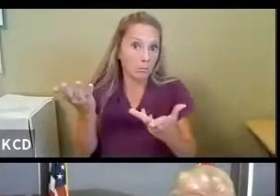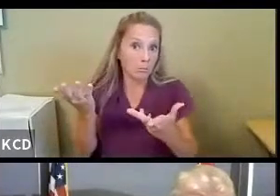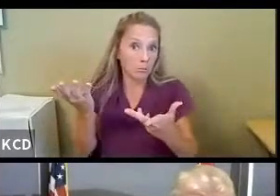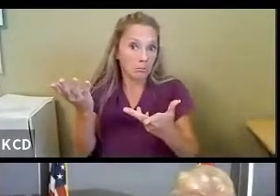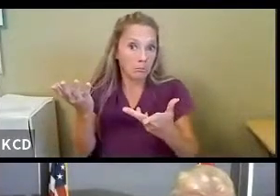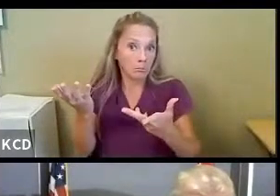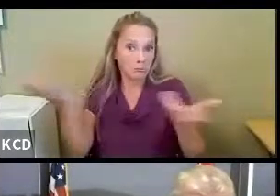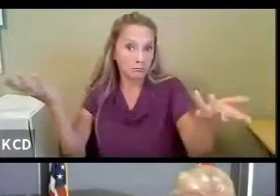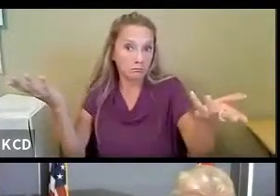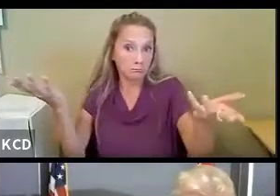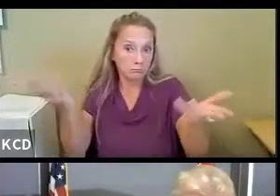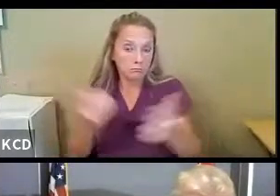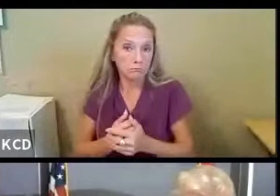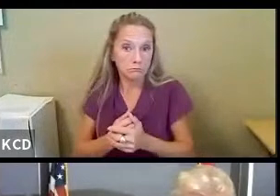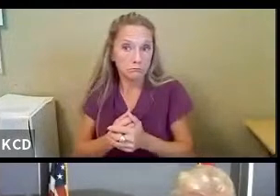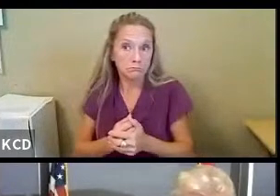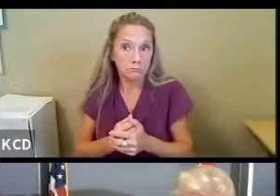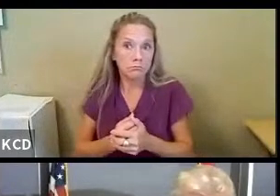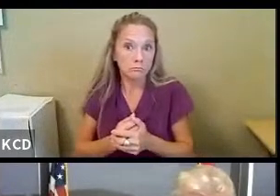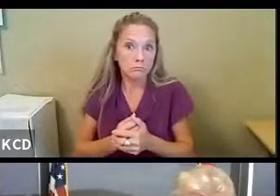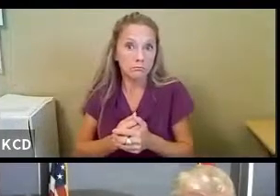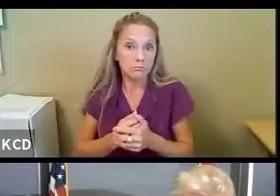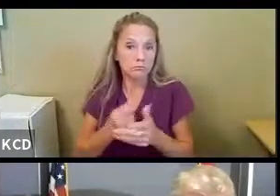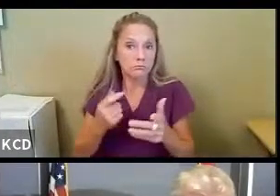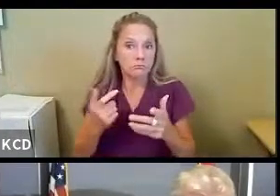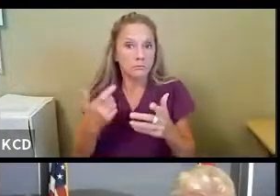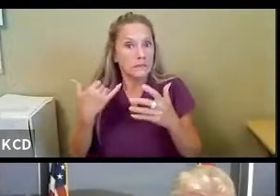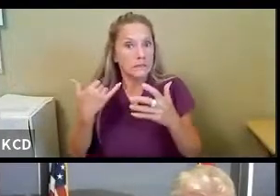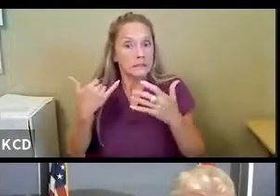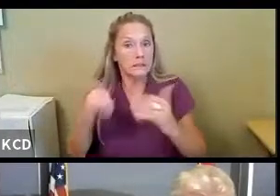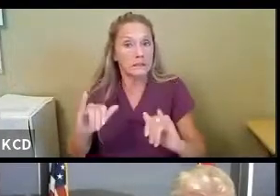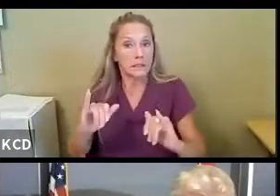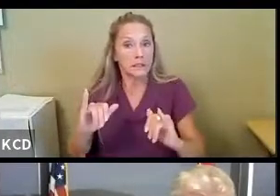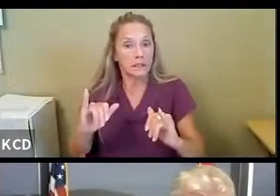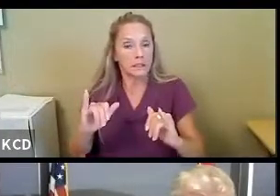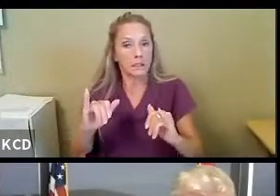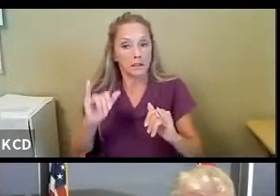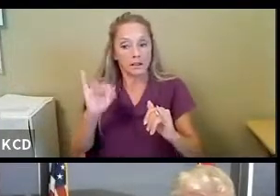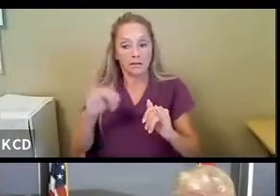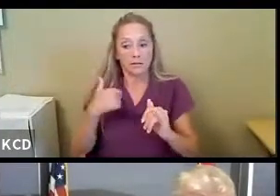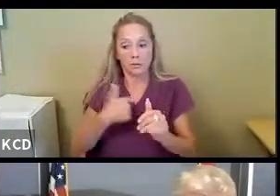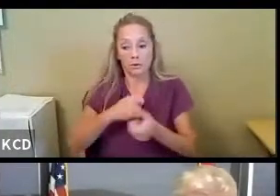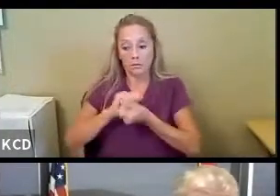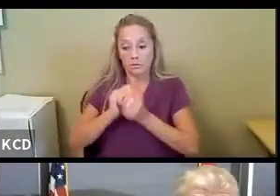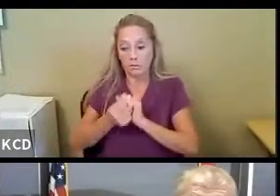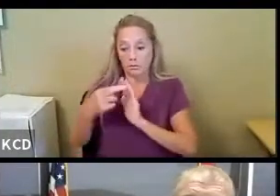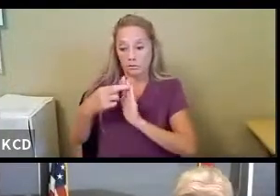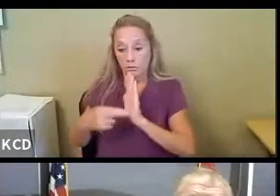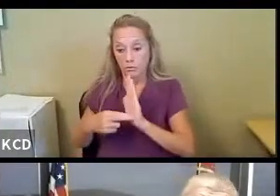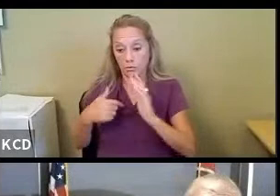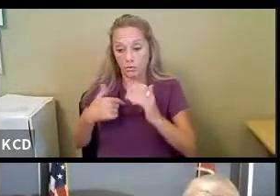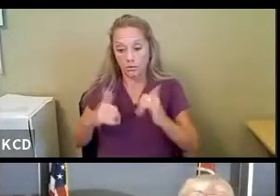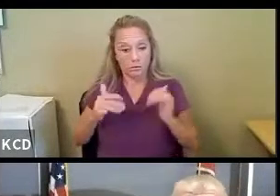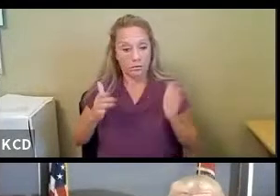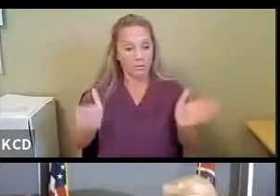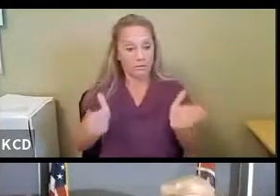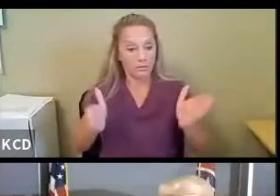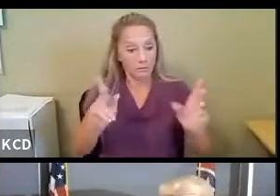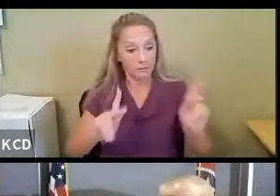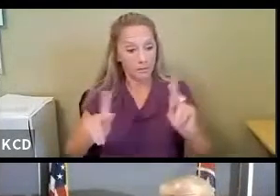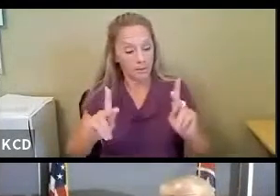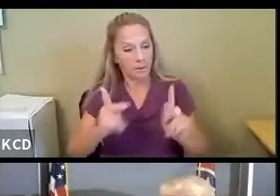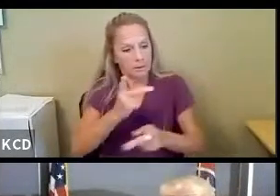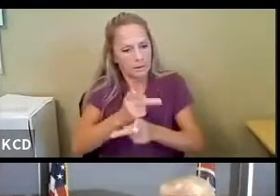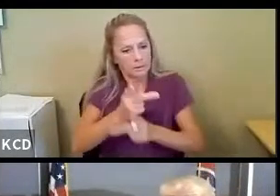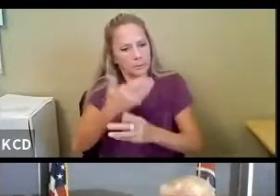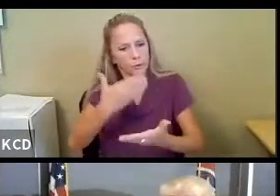Not only that, but if we can motivate along the way some of the right public health behaviors, that's the win, in